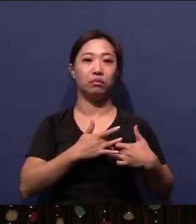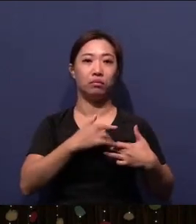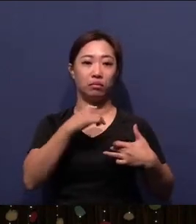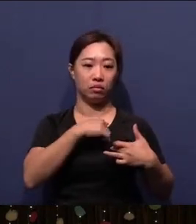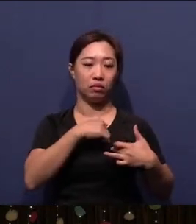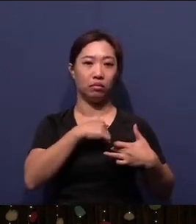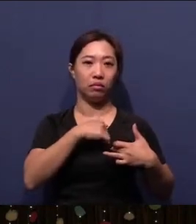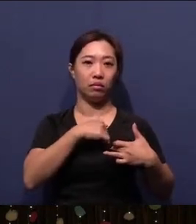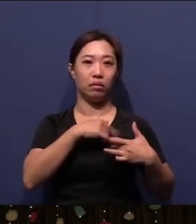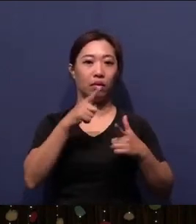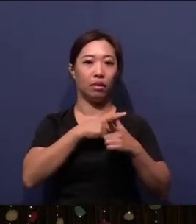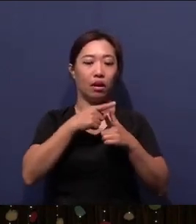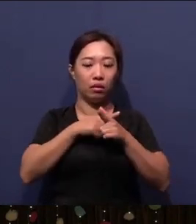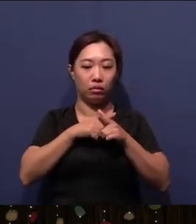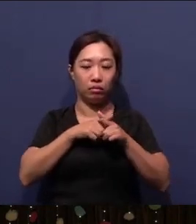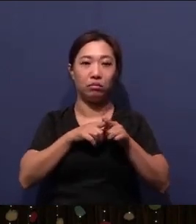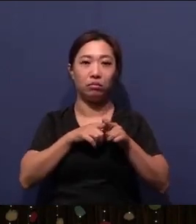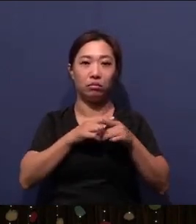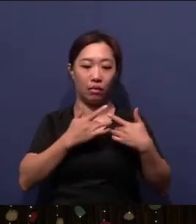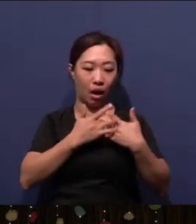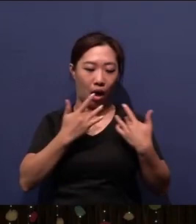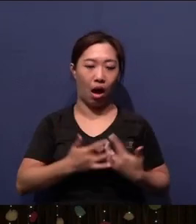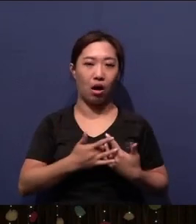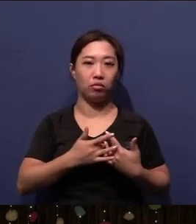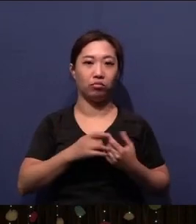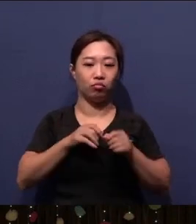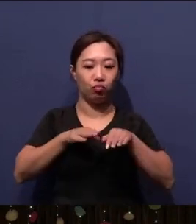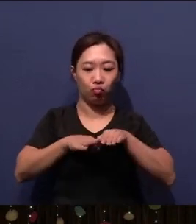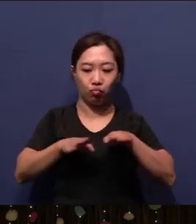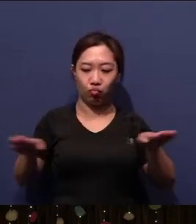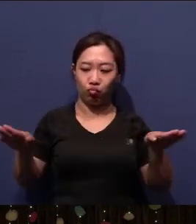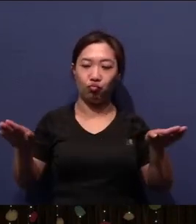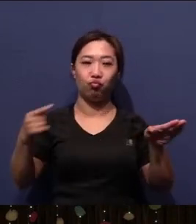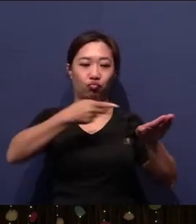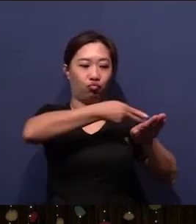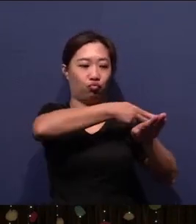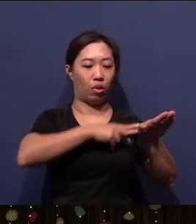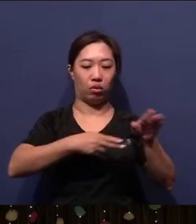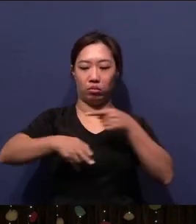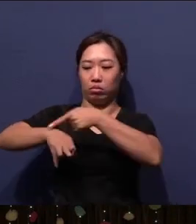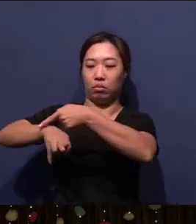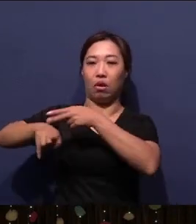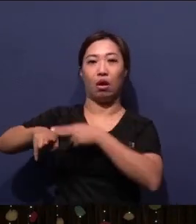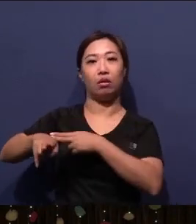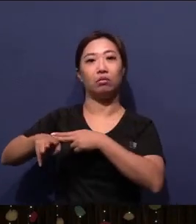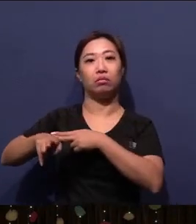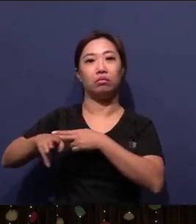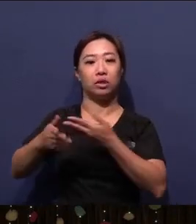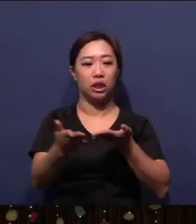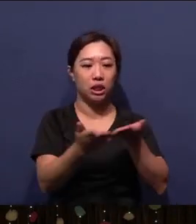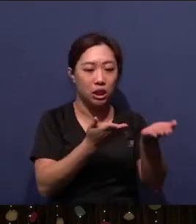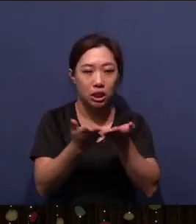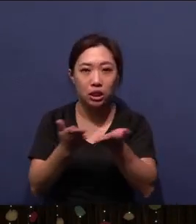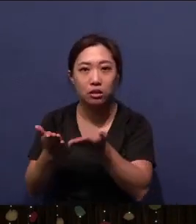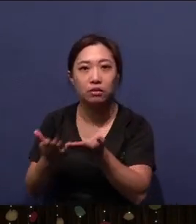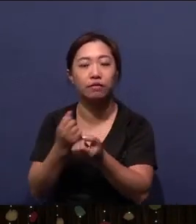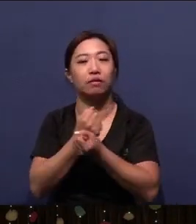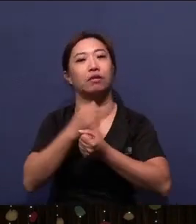being traveled down to the hearts. You need to travel horizontally to our hands to serve and to love